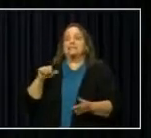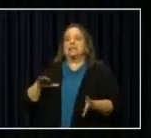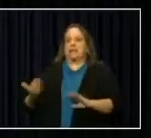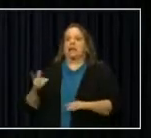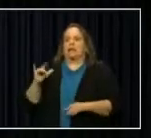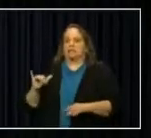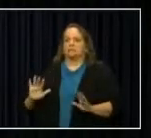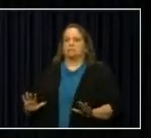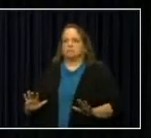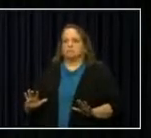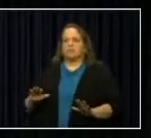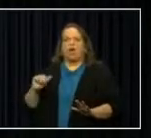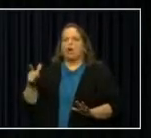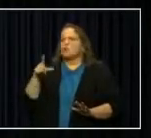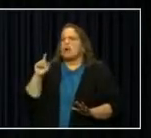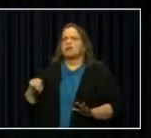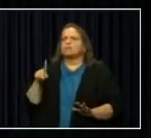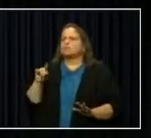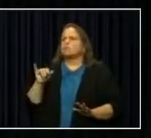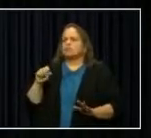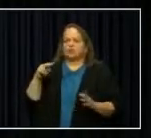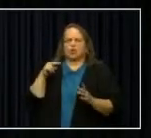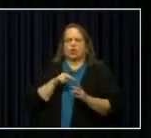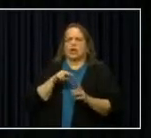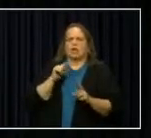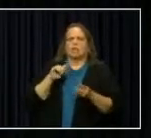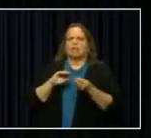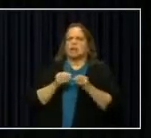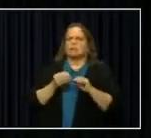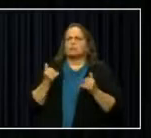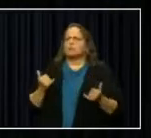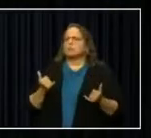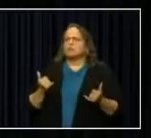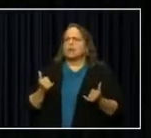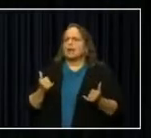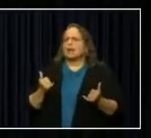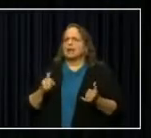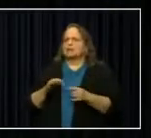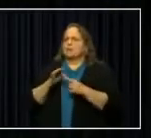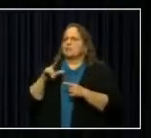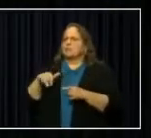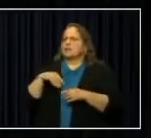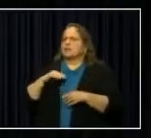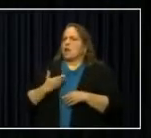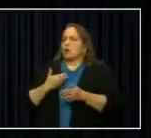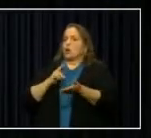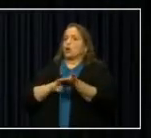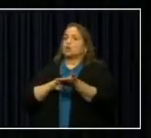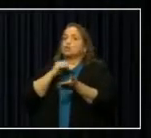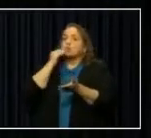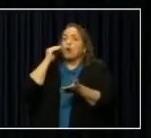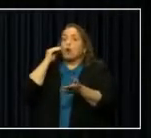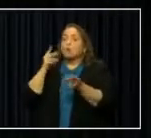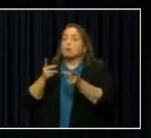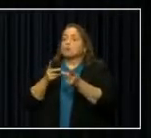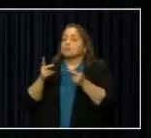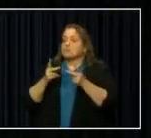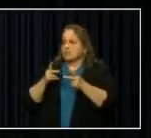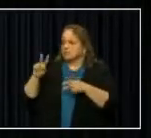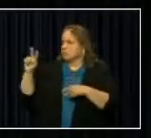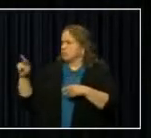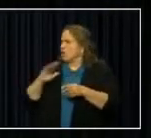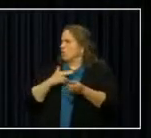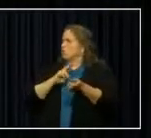you have to do is take a look at the numbers today, especially in our nursing home facilities. We could put